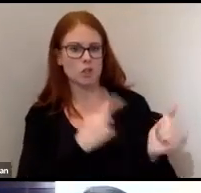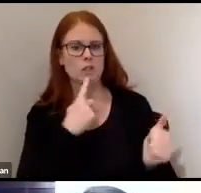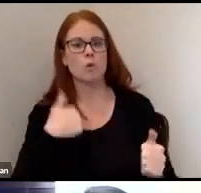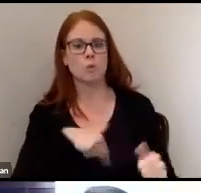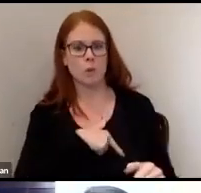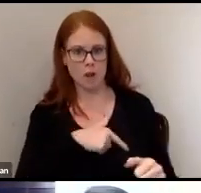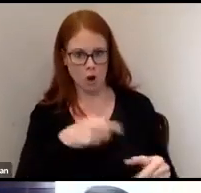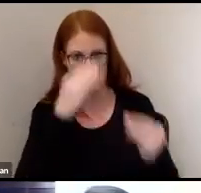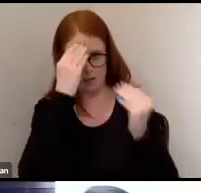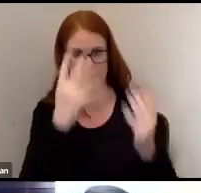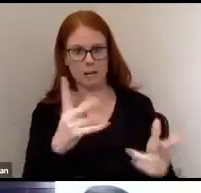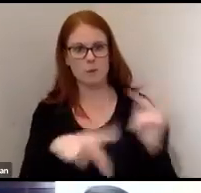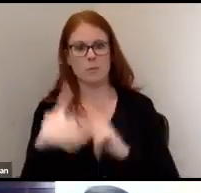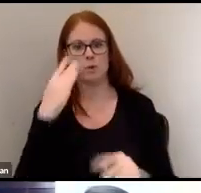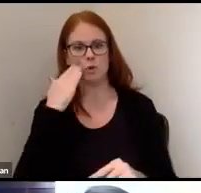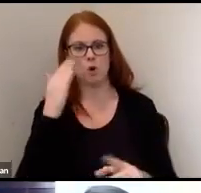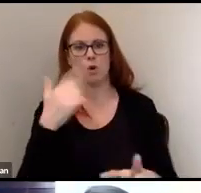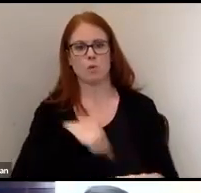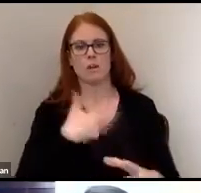have received